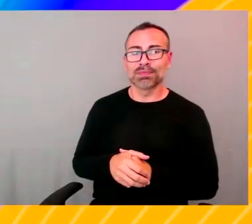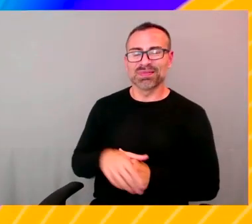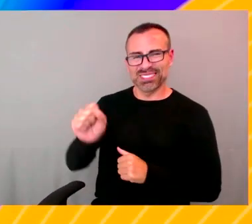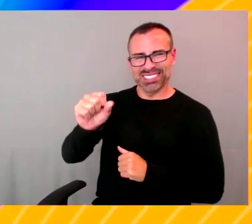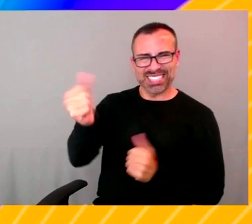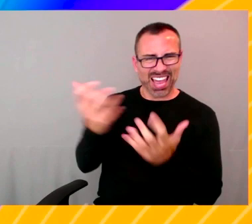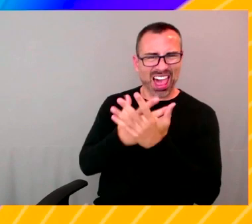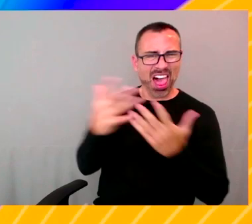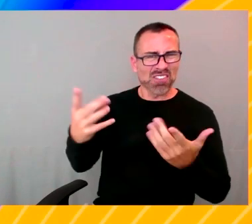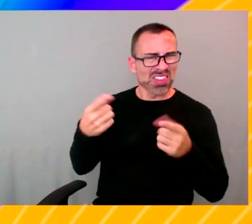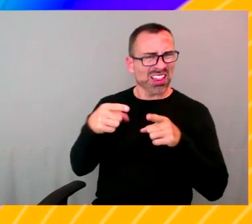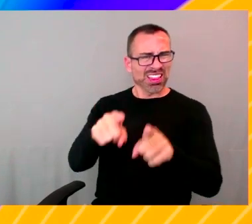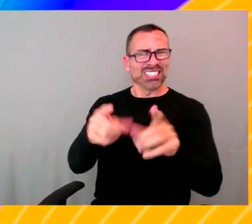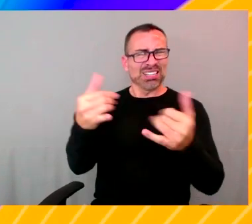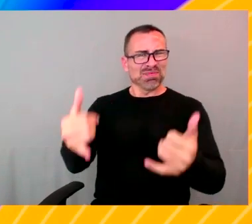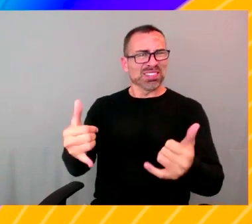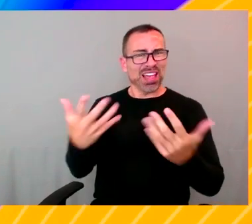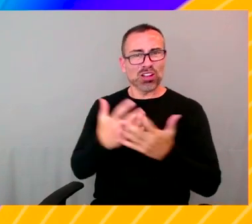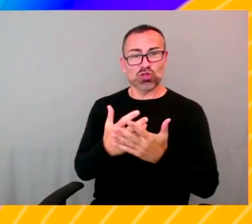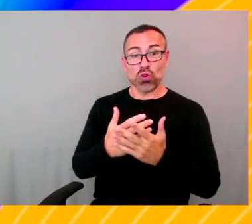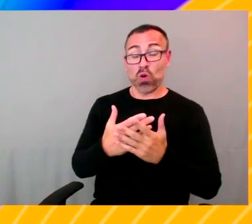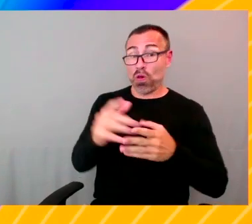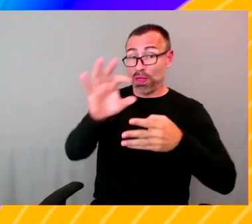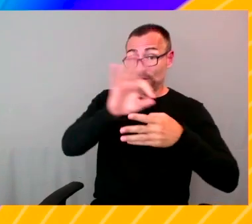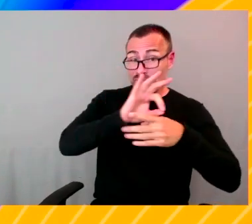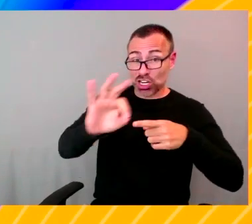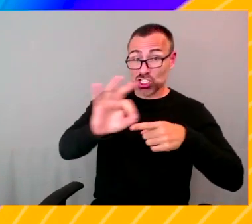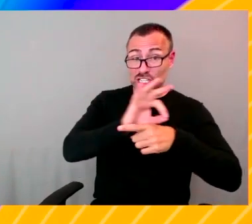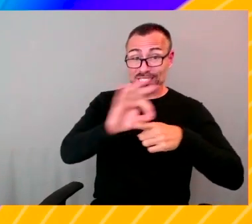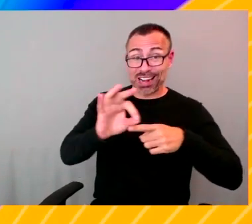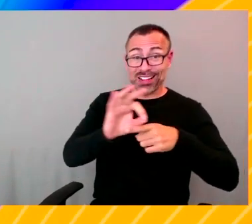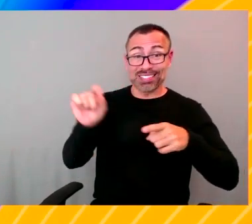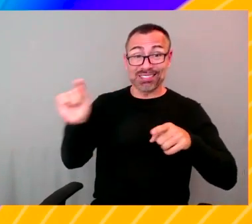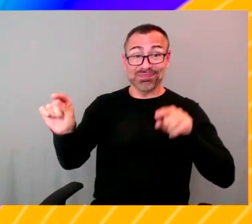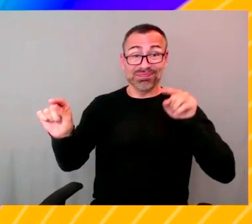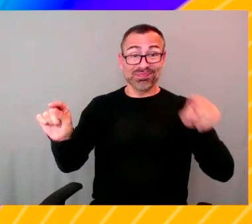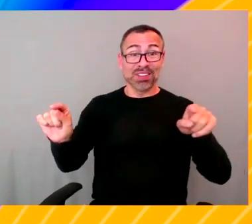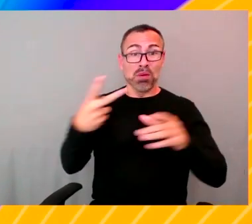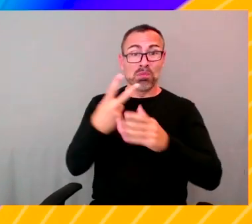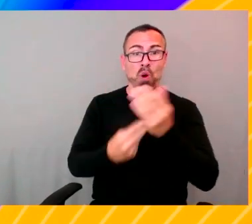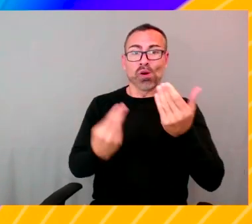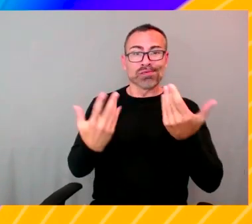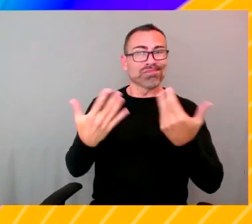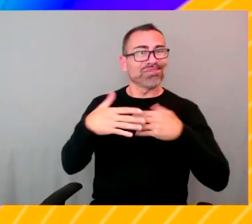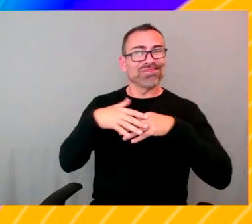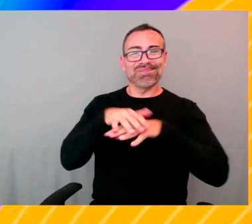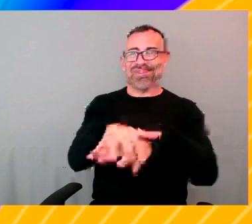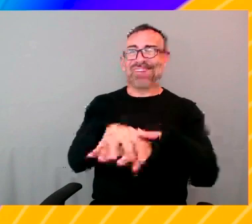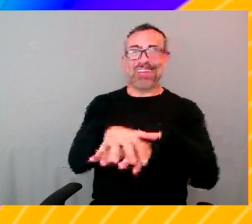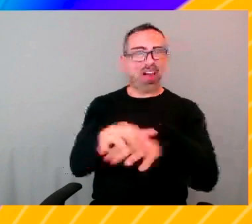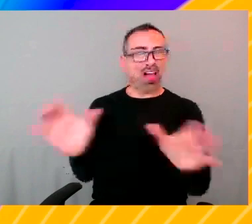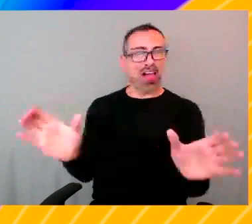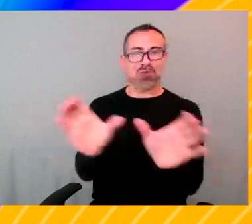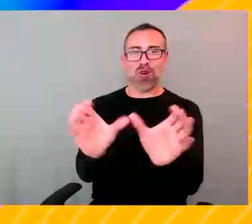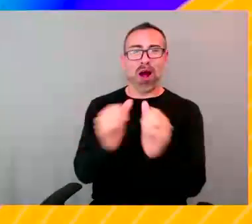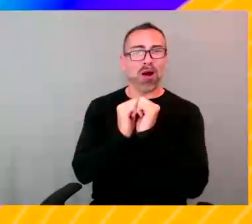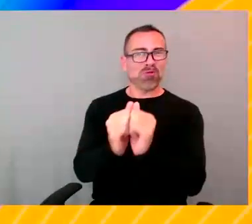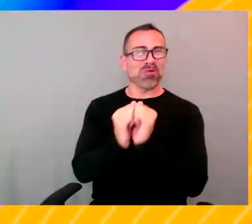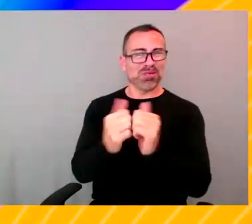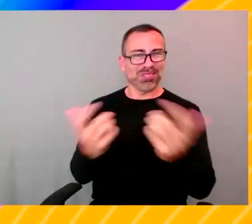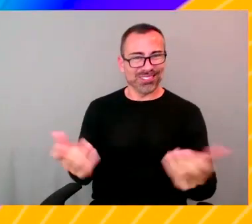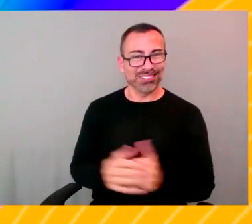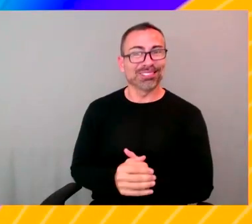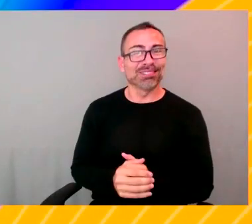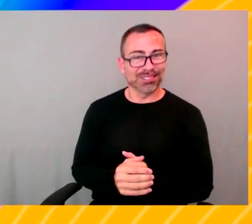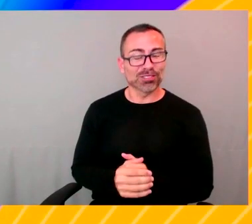interoperable, and that's one of the big benefits that customers have been asking us for. And so we have answered that